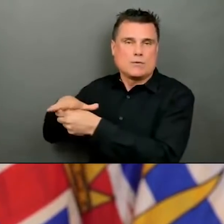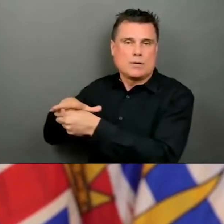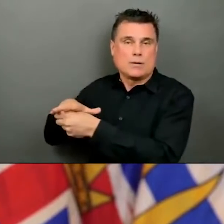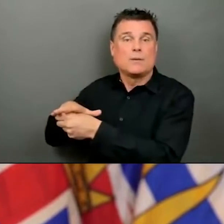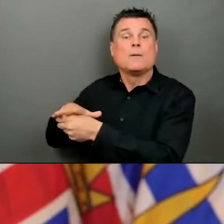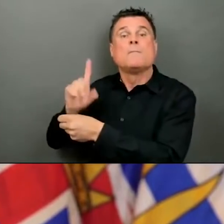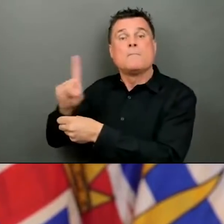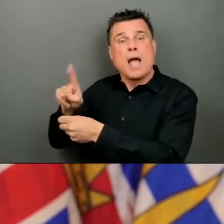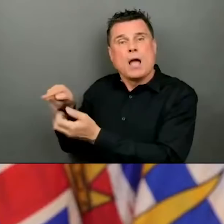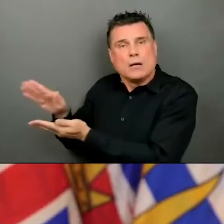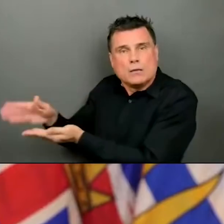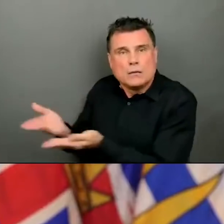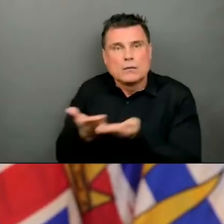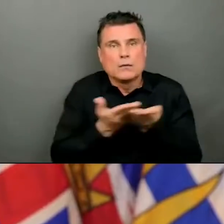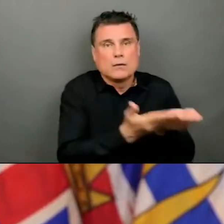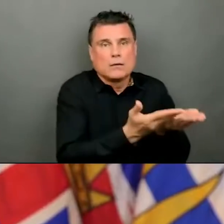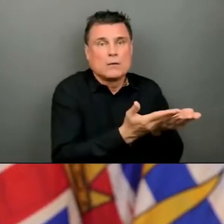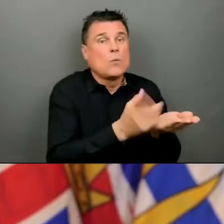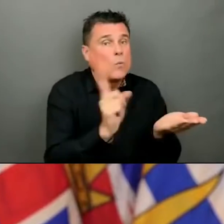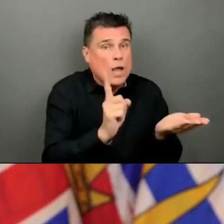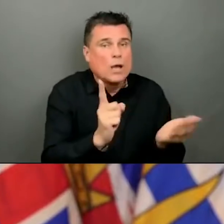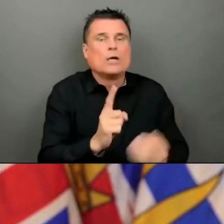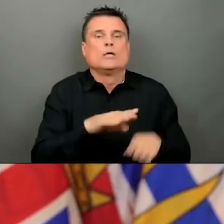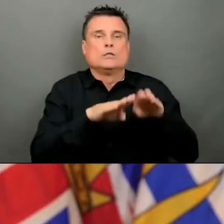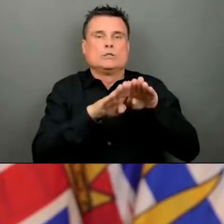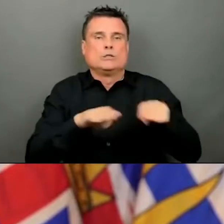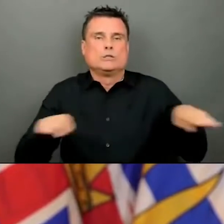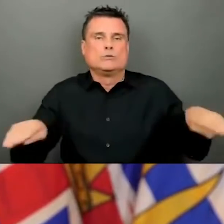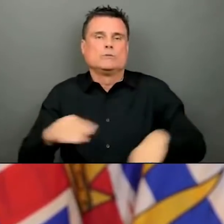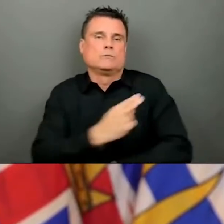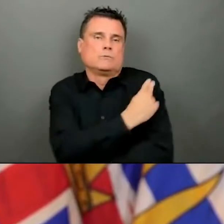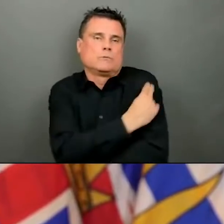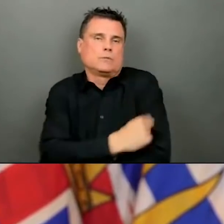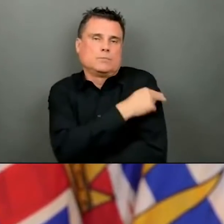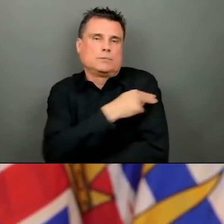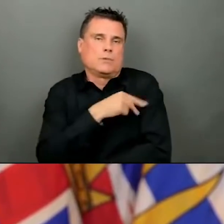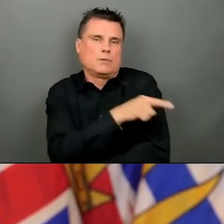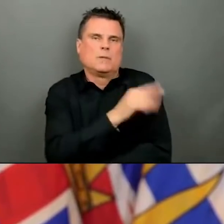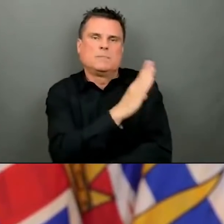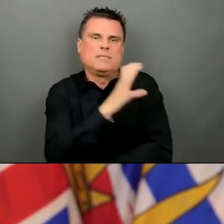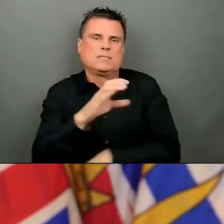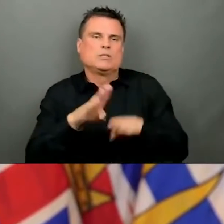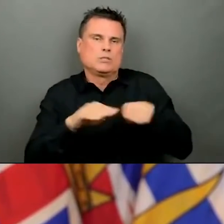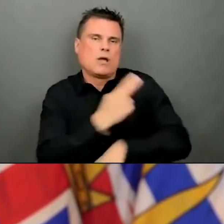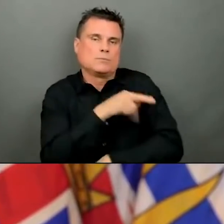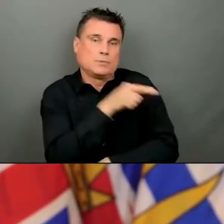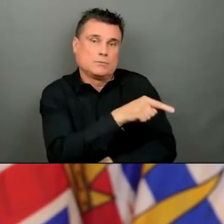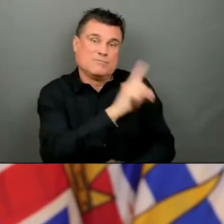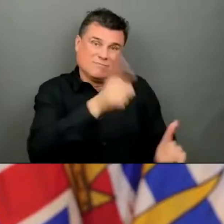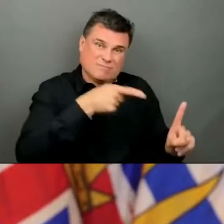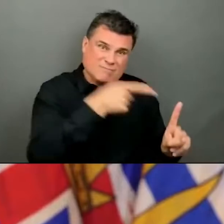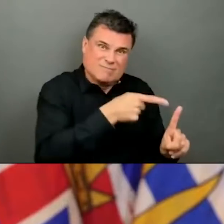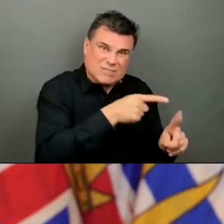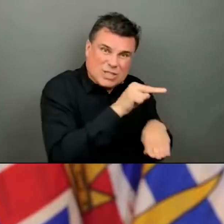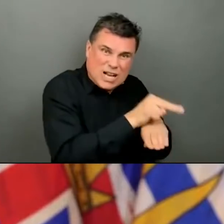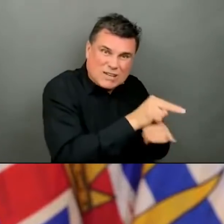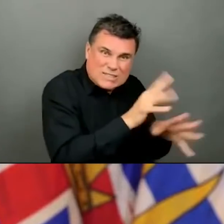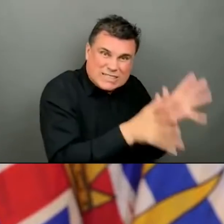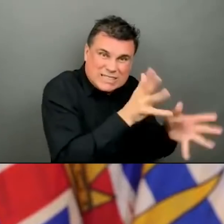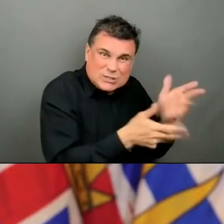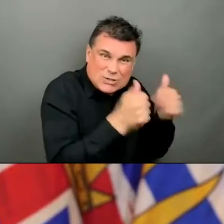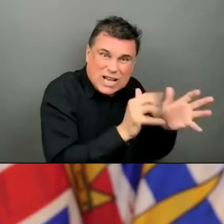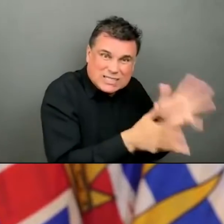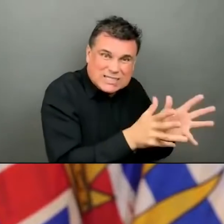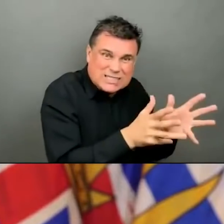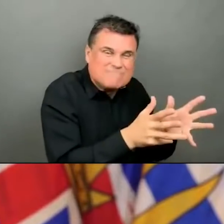Hospital. And although many are probably aware, this tragically is the youngest person in our province